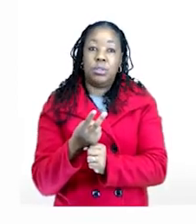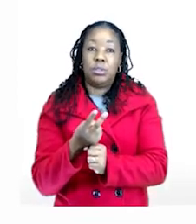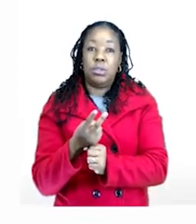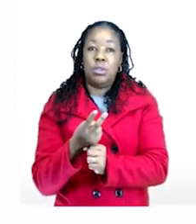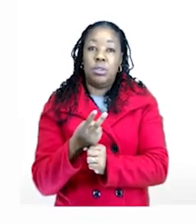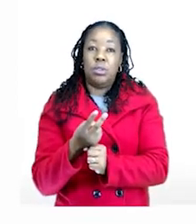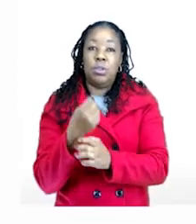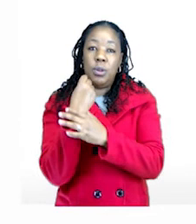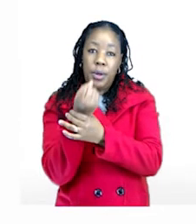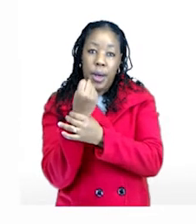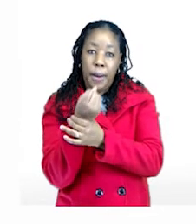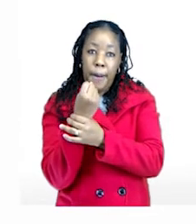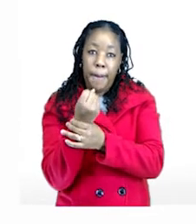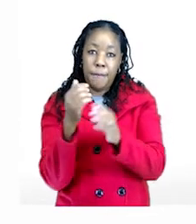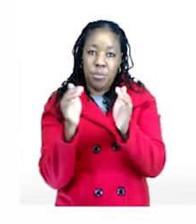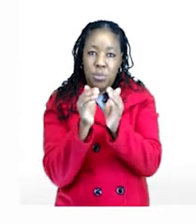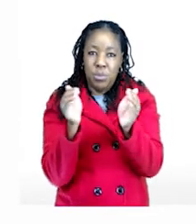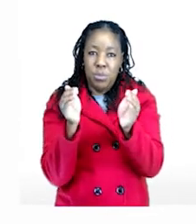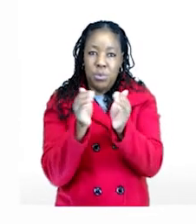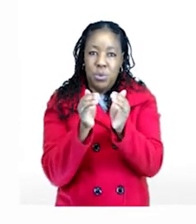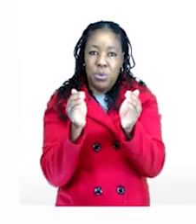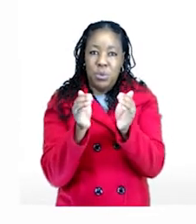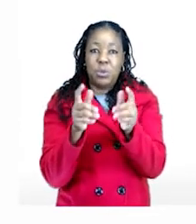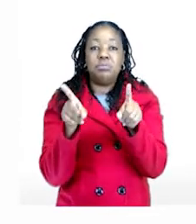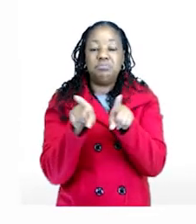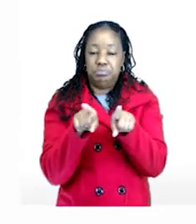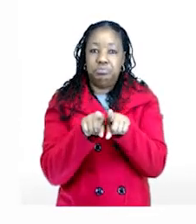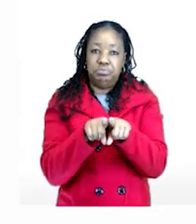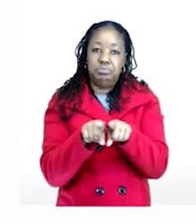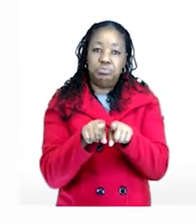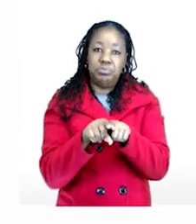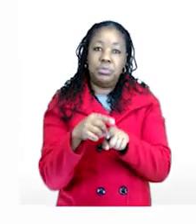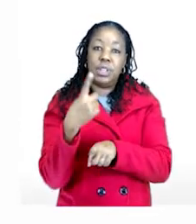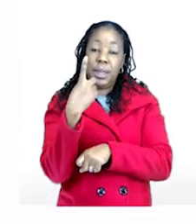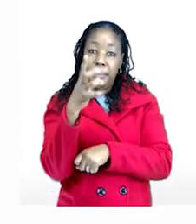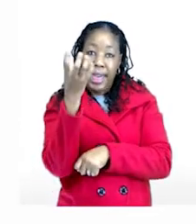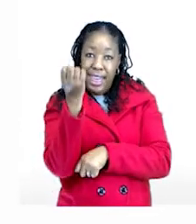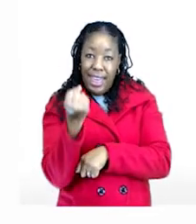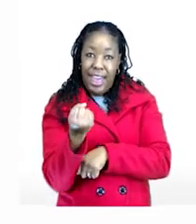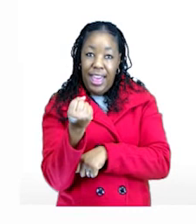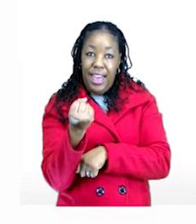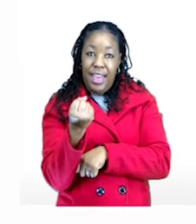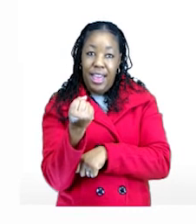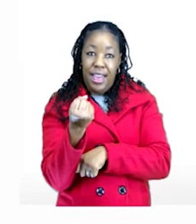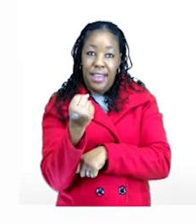The ball size are exactly the same, but they have a nice